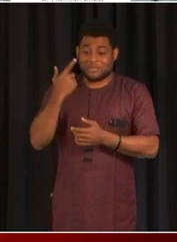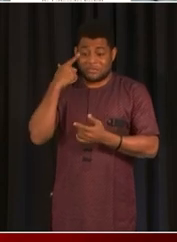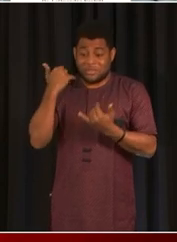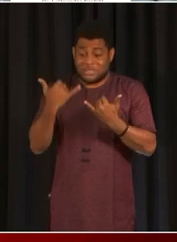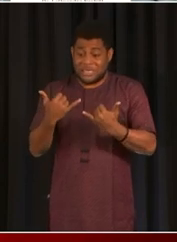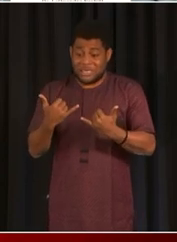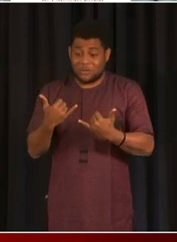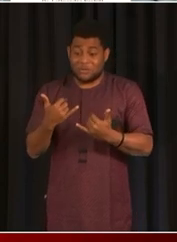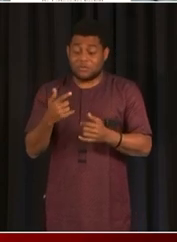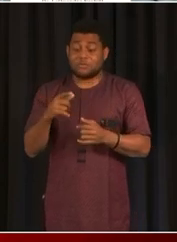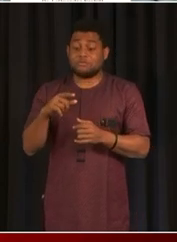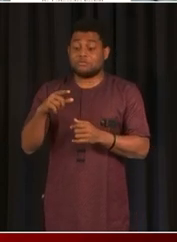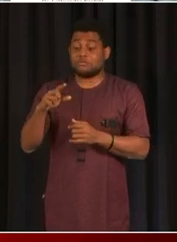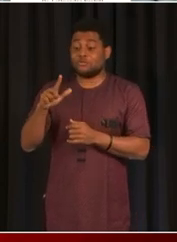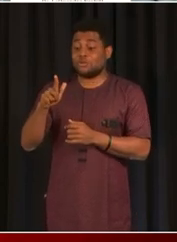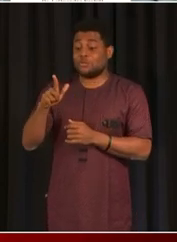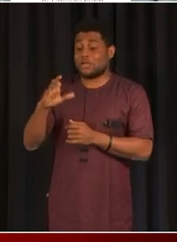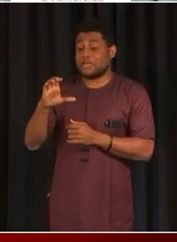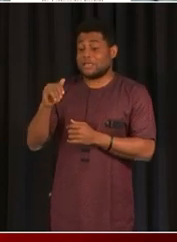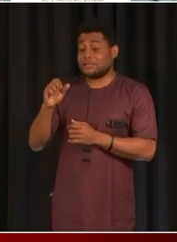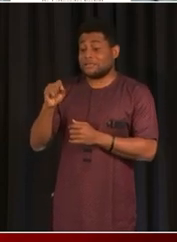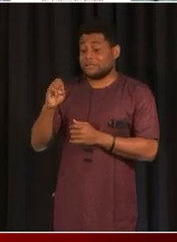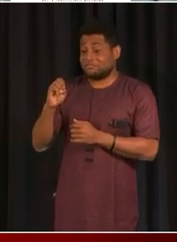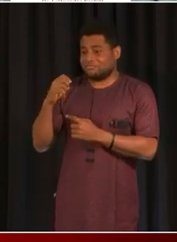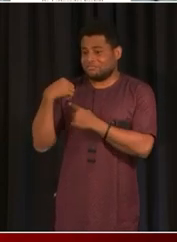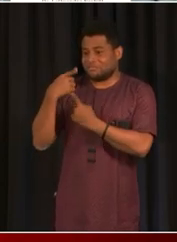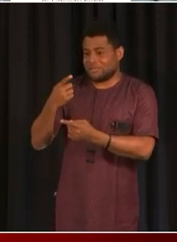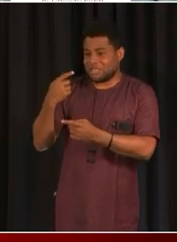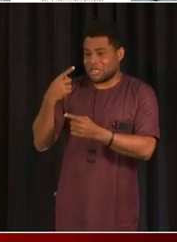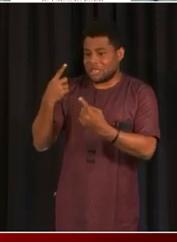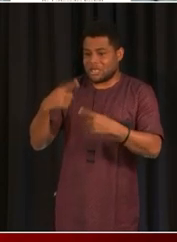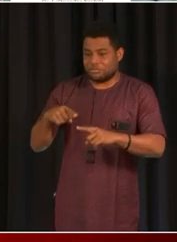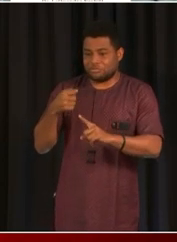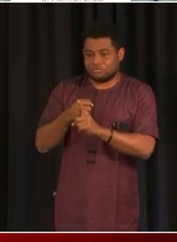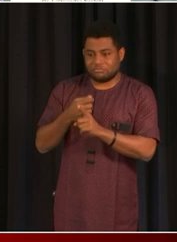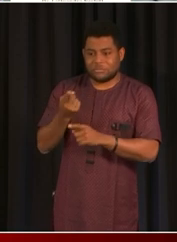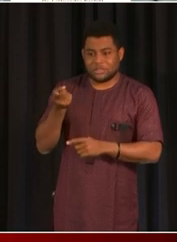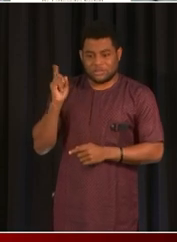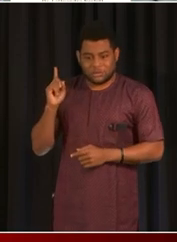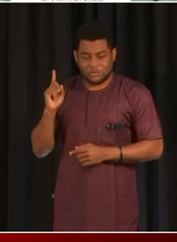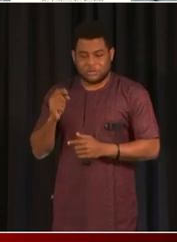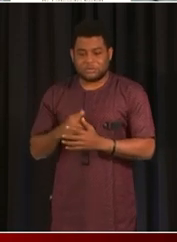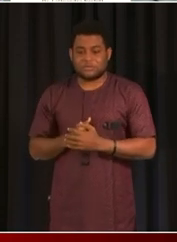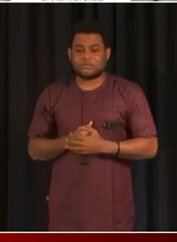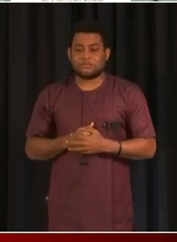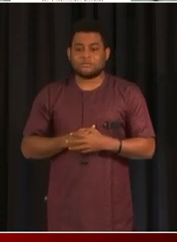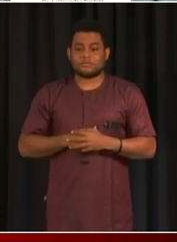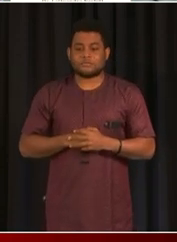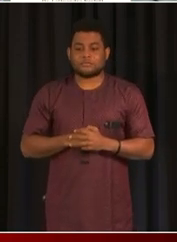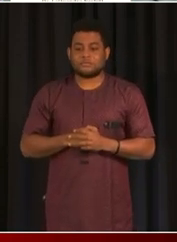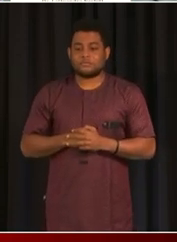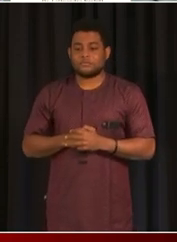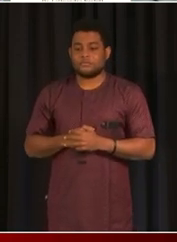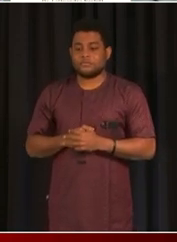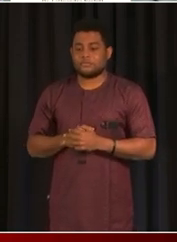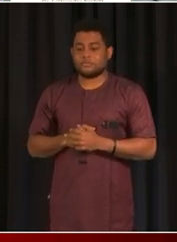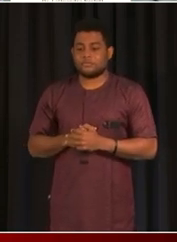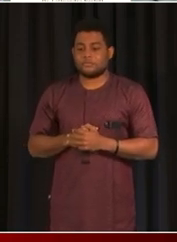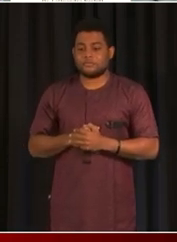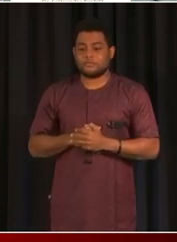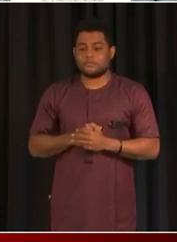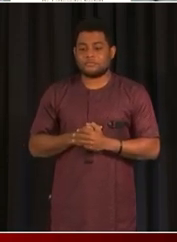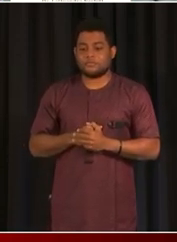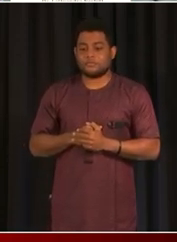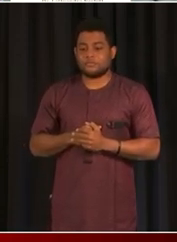the daily case rate we had this time last year, which is disheartening given that we have vaccines that are